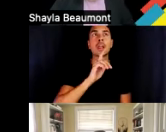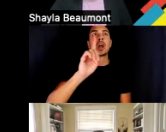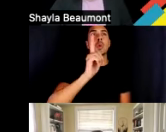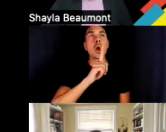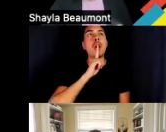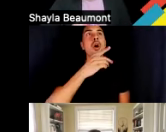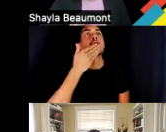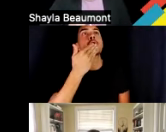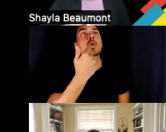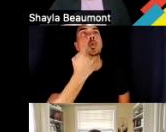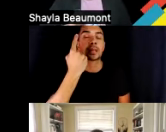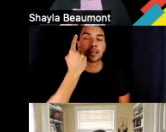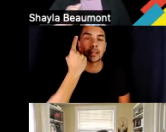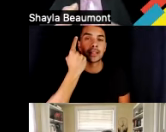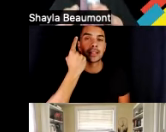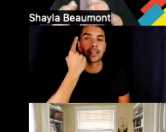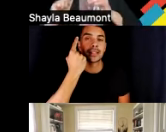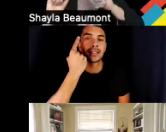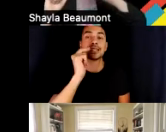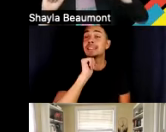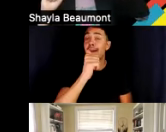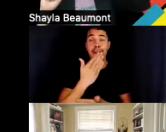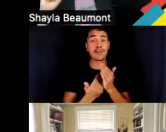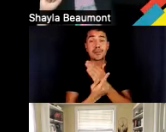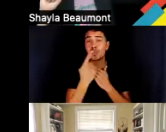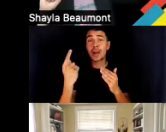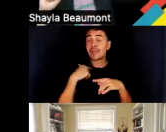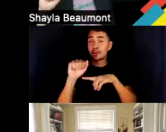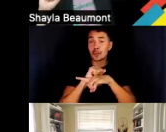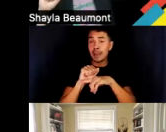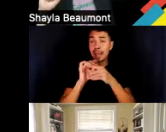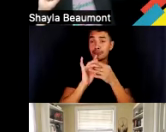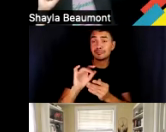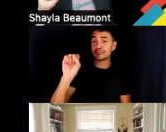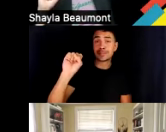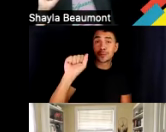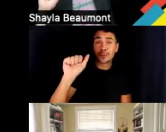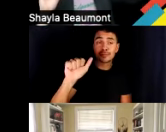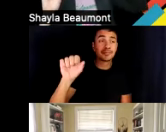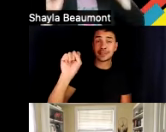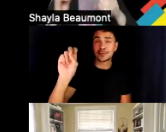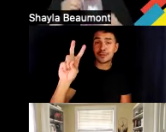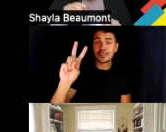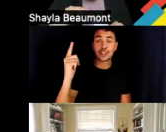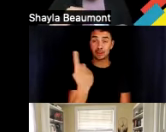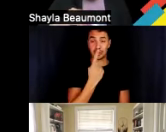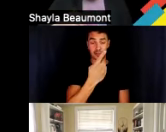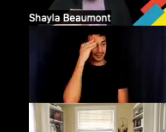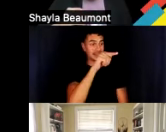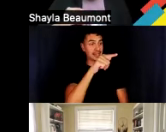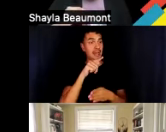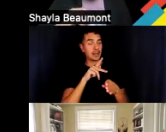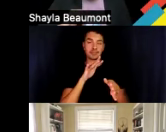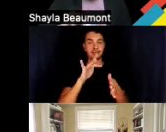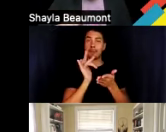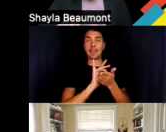ones, right? Because not everyone has training in sexual violence or sexual assault. Just because they are a medical provider doesn't